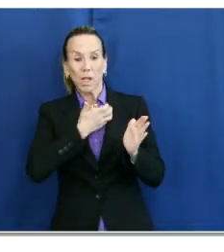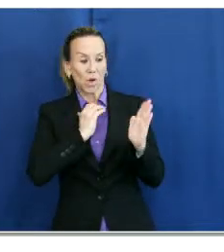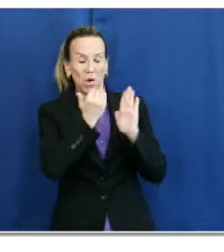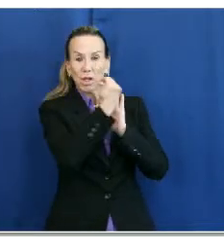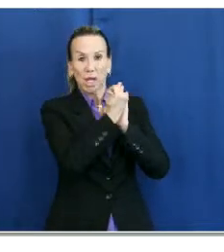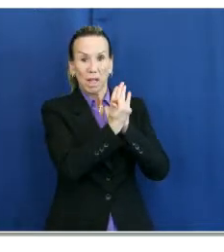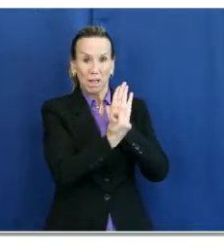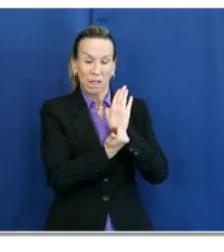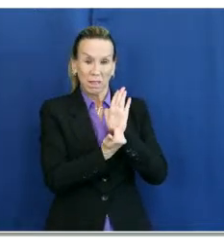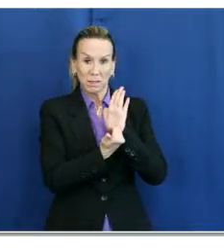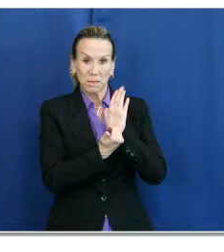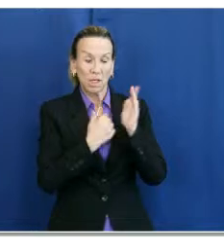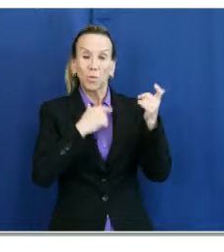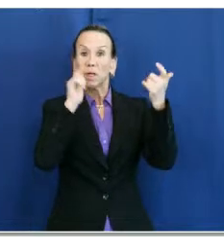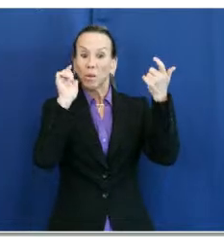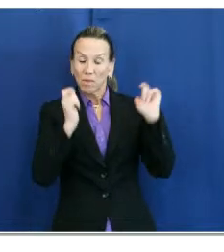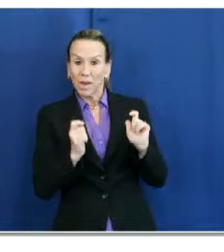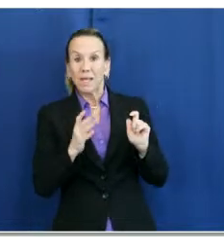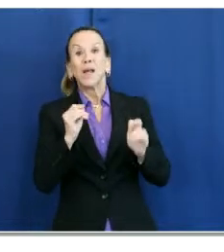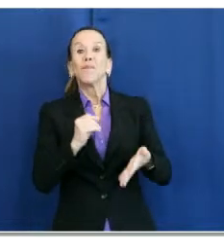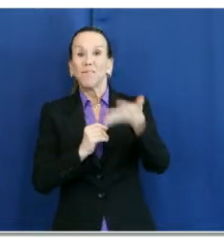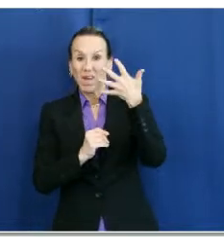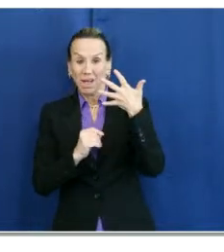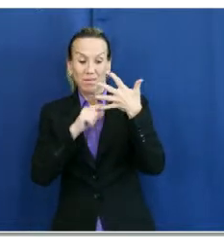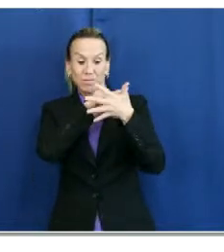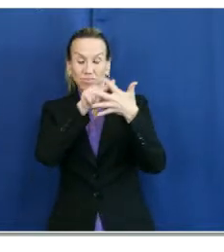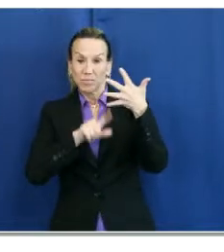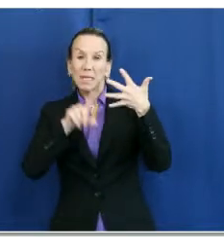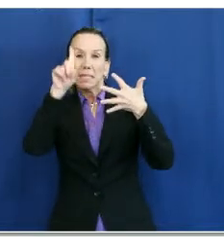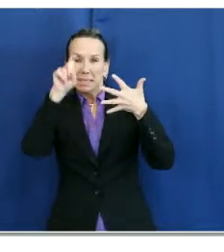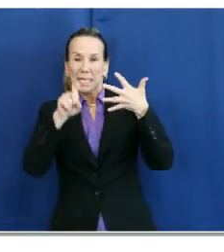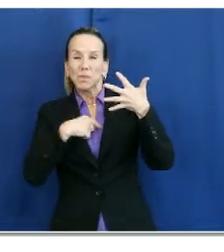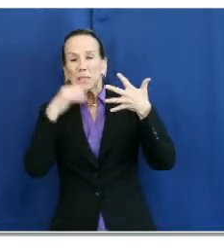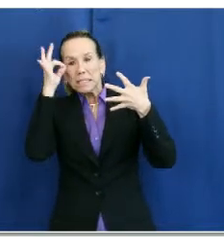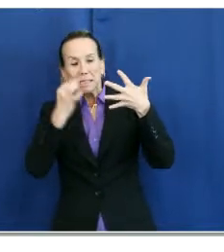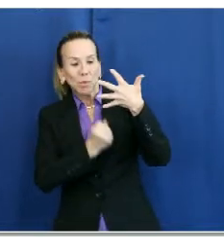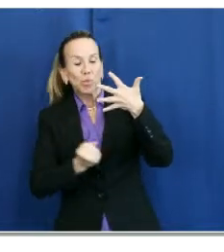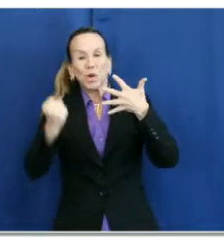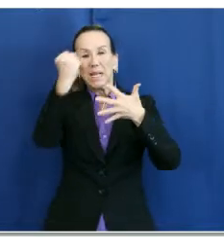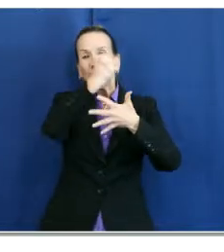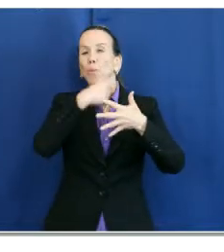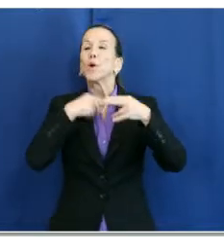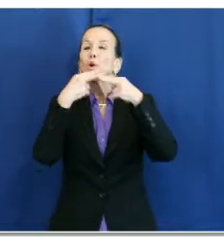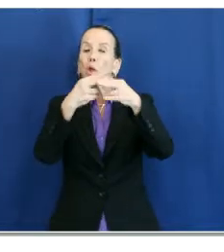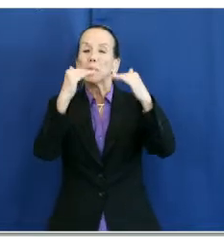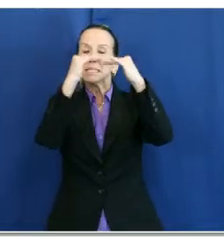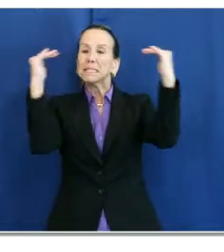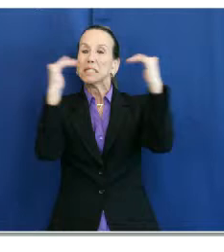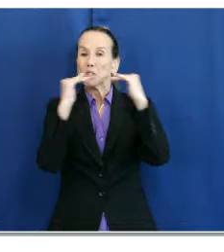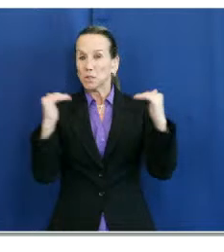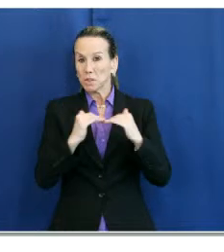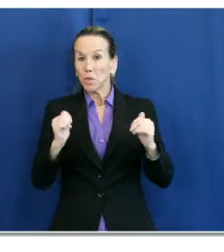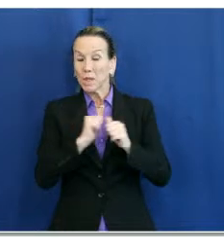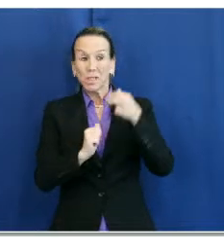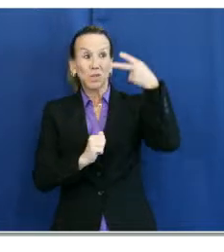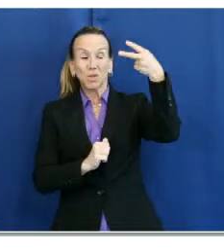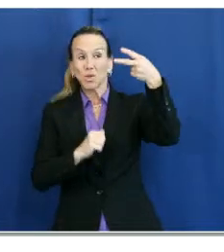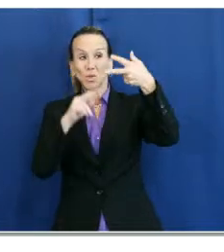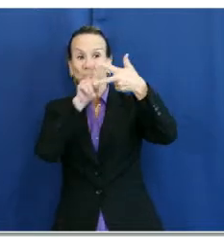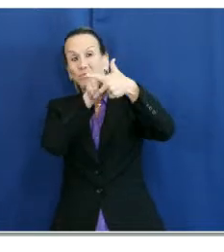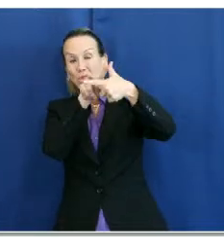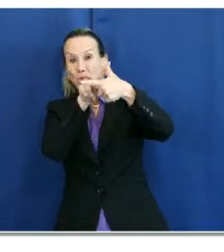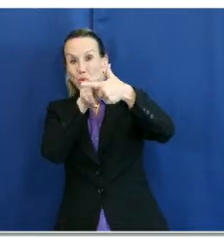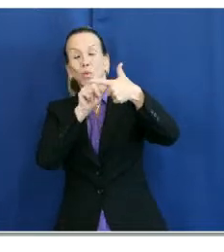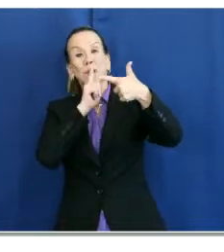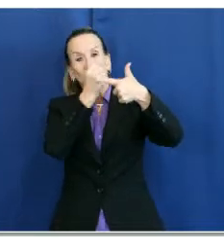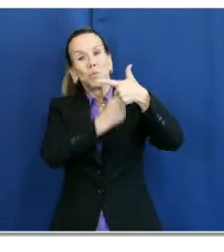guidelines. And we ended up on 5 testing priority tiers, 2 with the specific priority testing